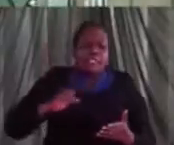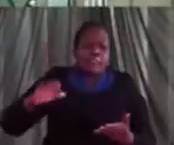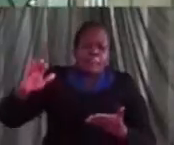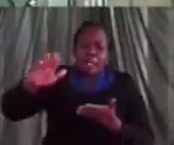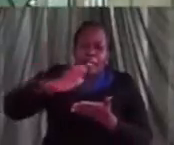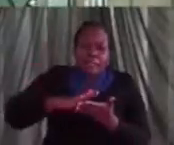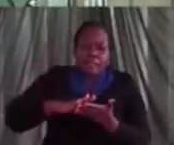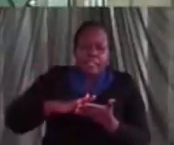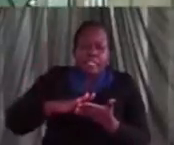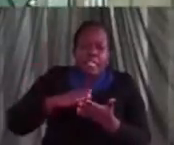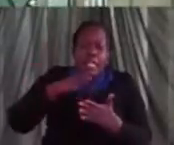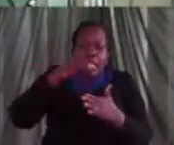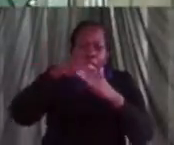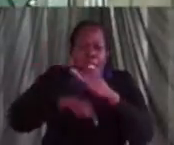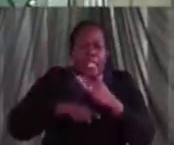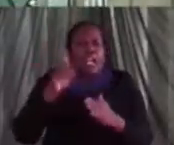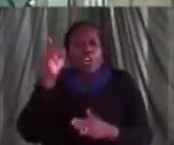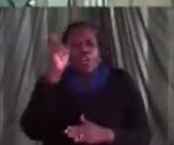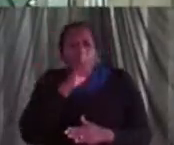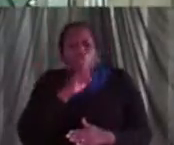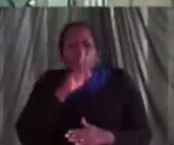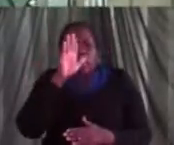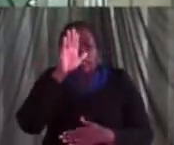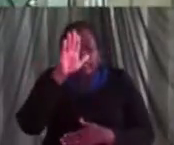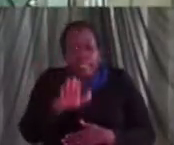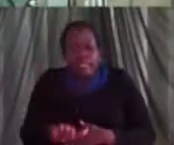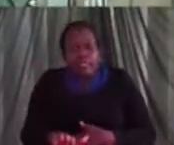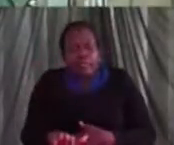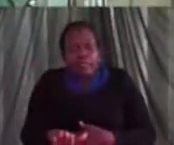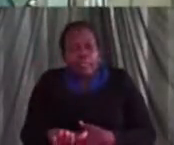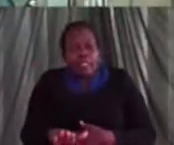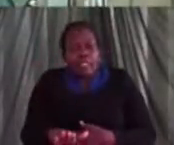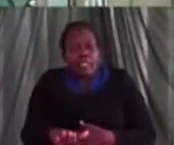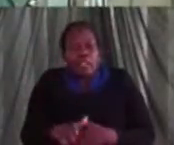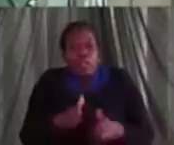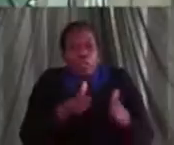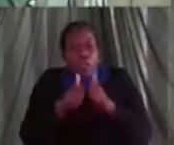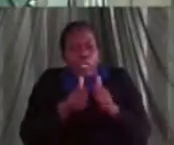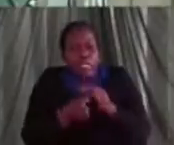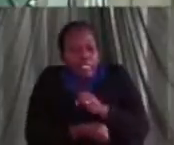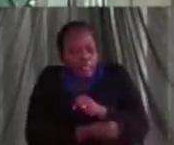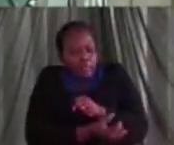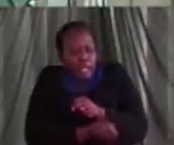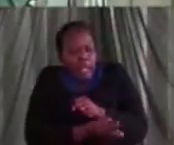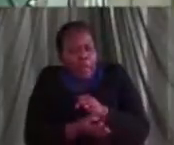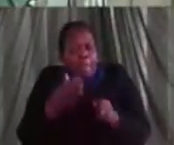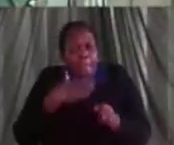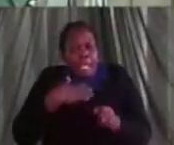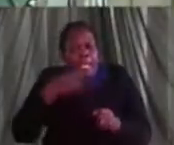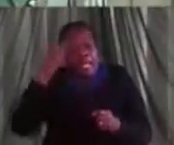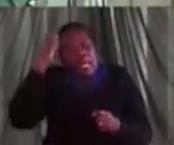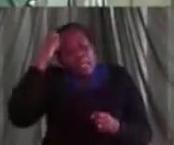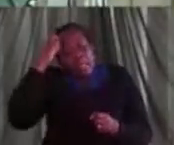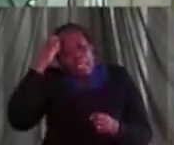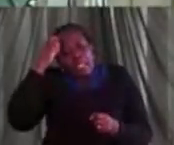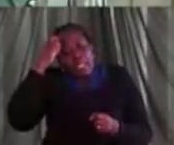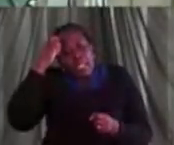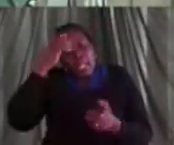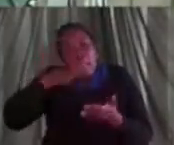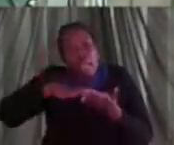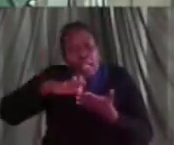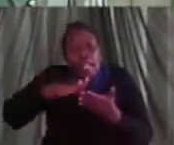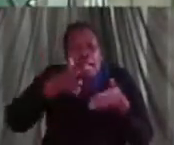stage, as is demonstrated by my academic pursuits now at PhD